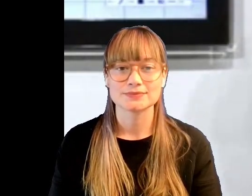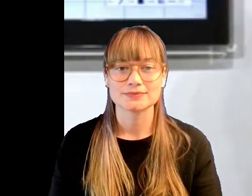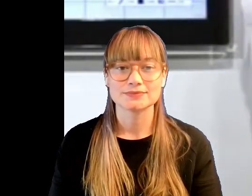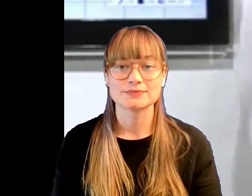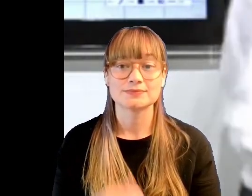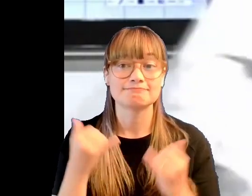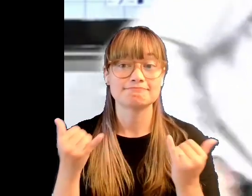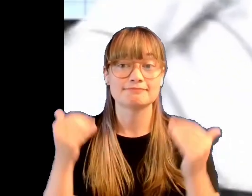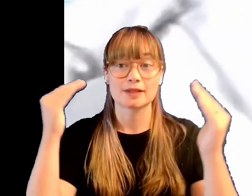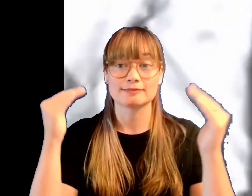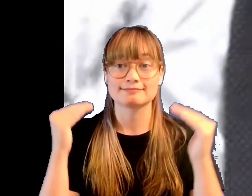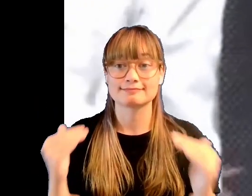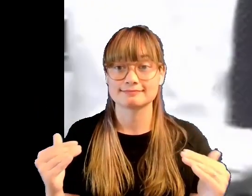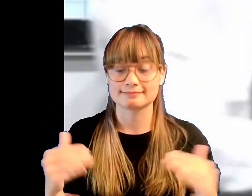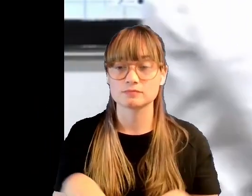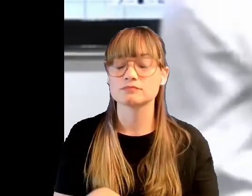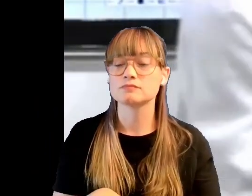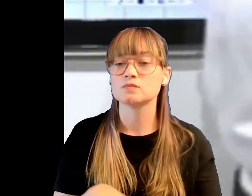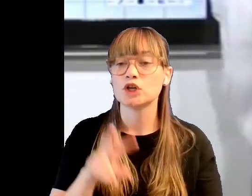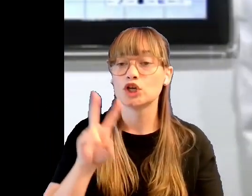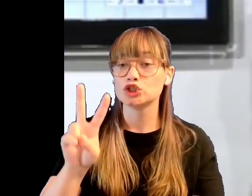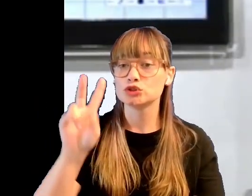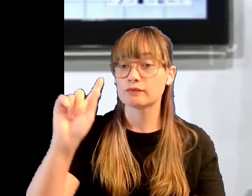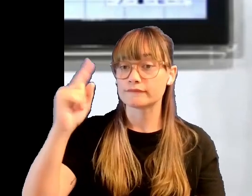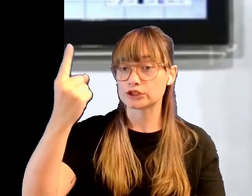2 to the 1st power,